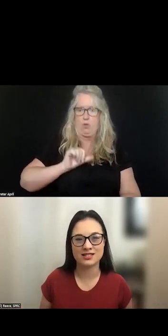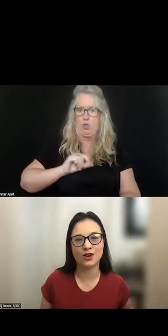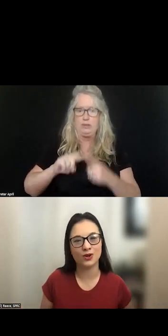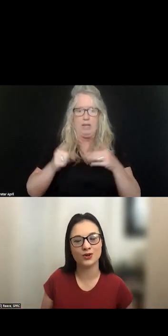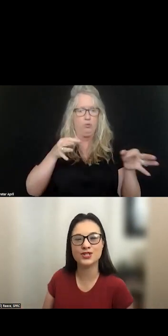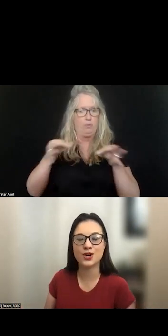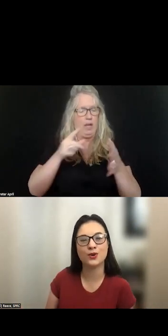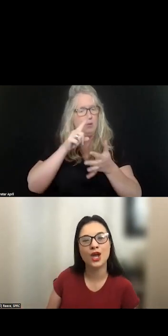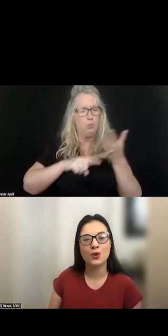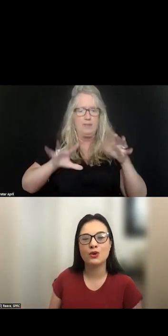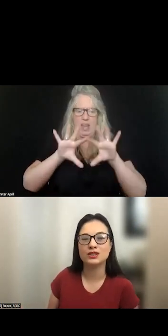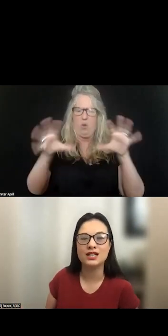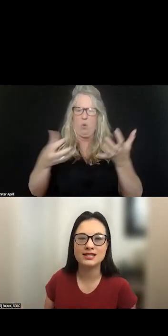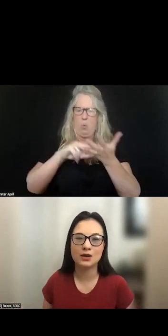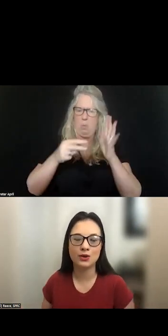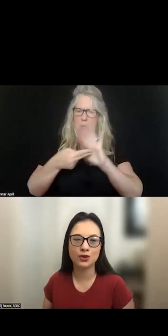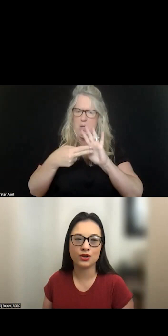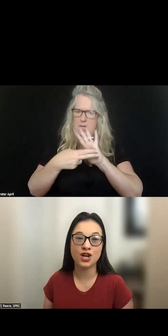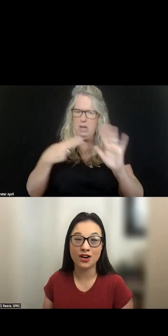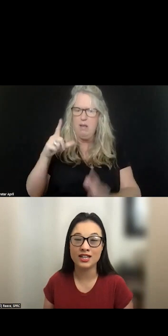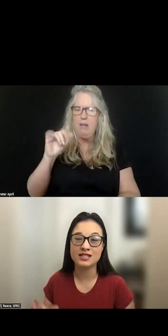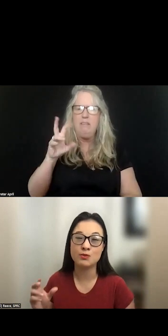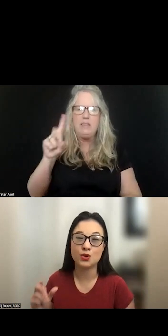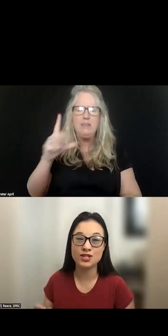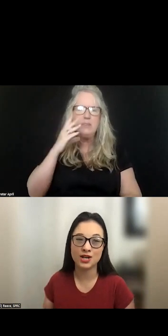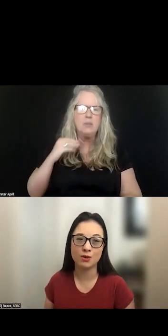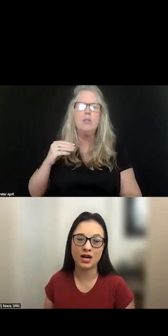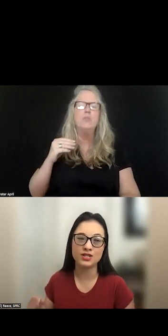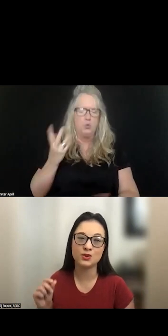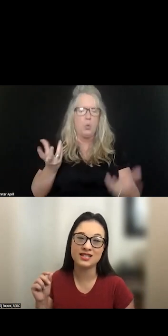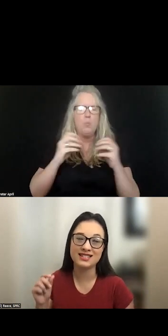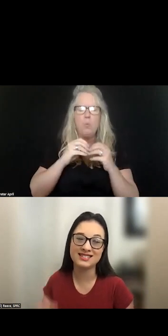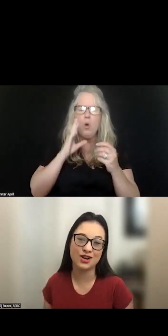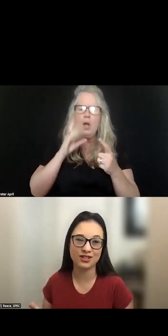experience as a whole. So we realized that we were talking more so